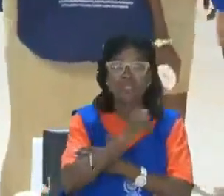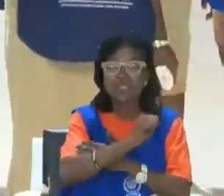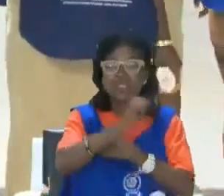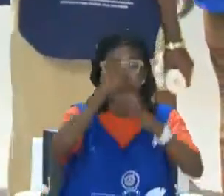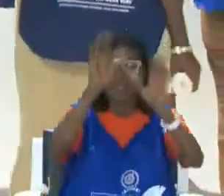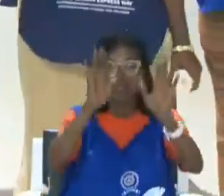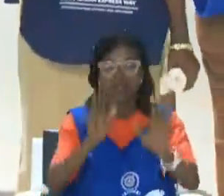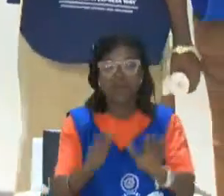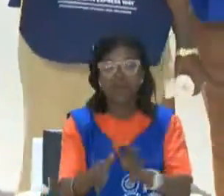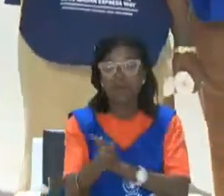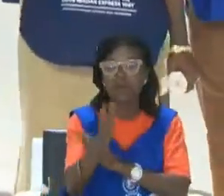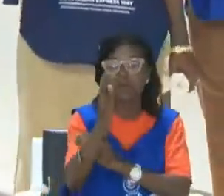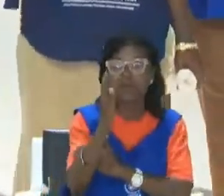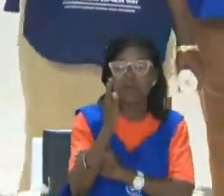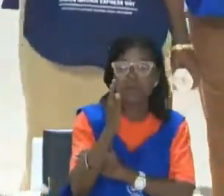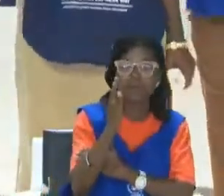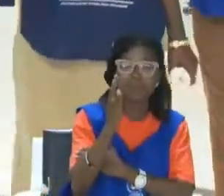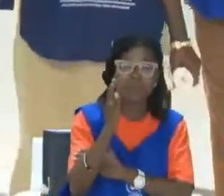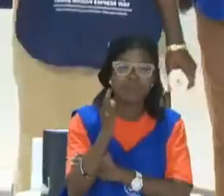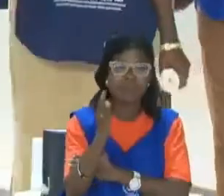is a miracle God.